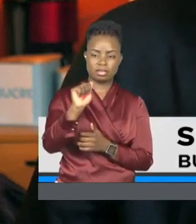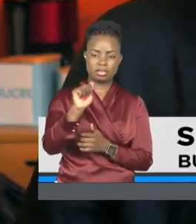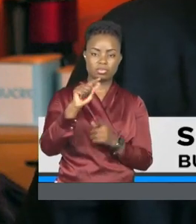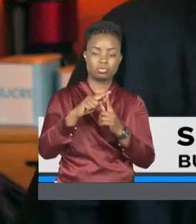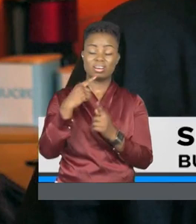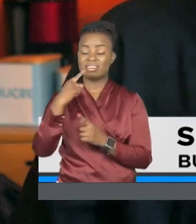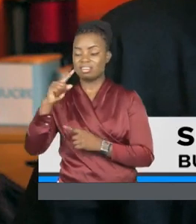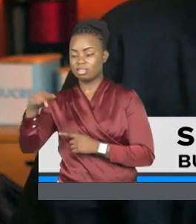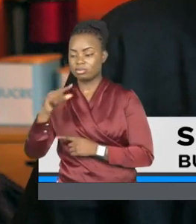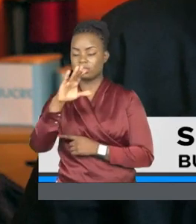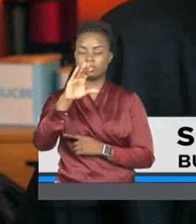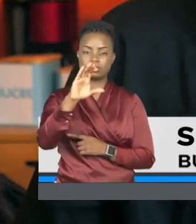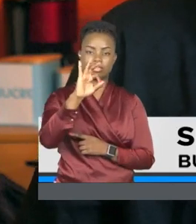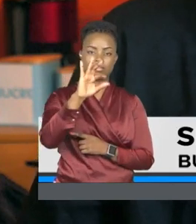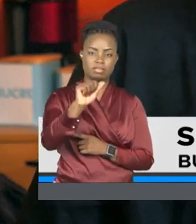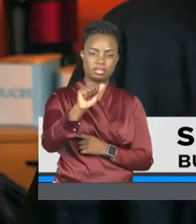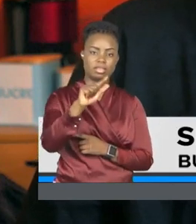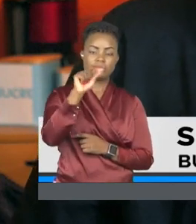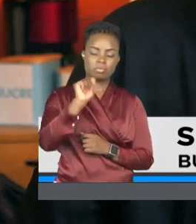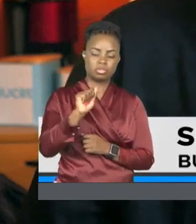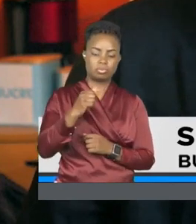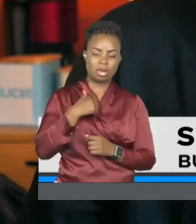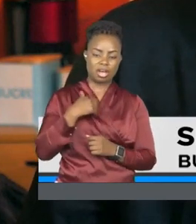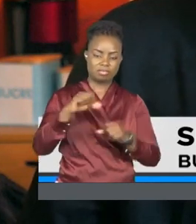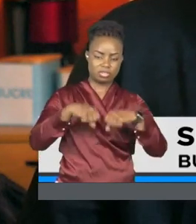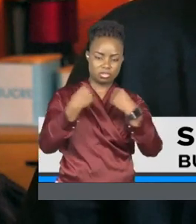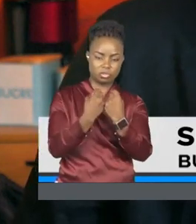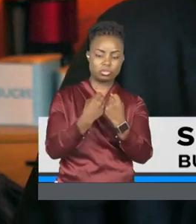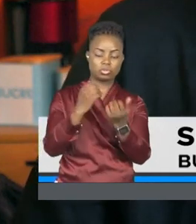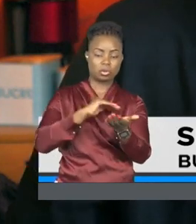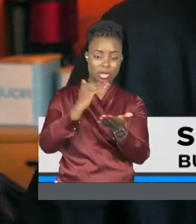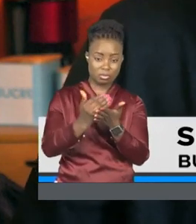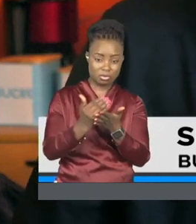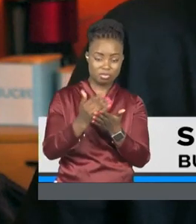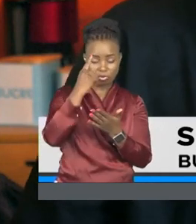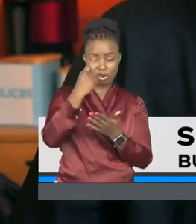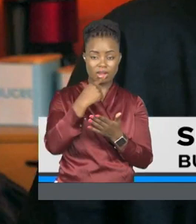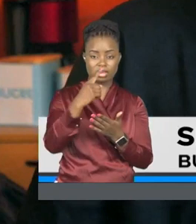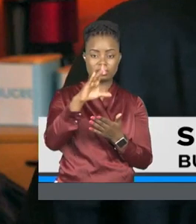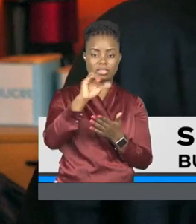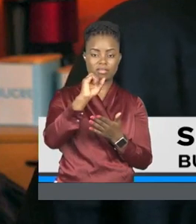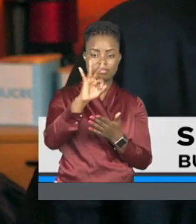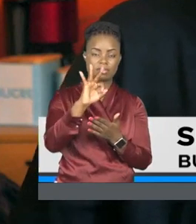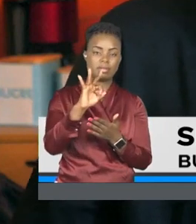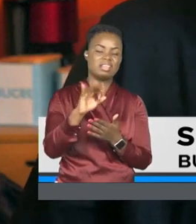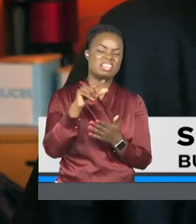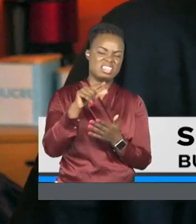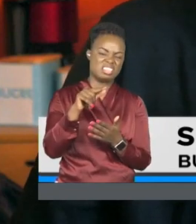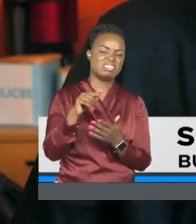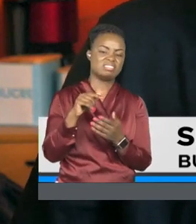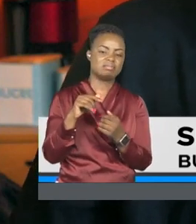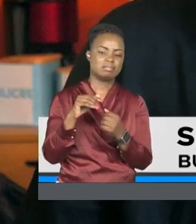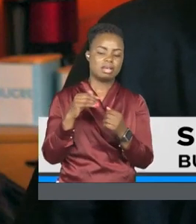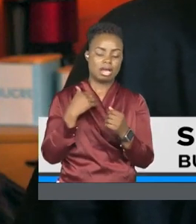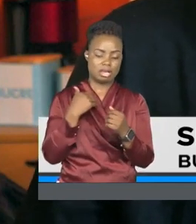CFA francs. You can have a social capital of 100,000 CFA francs. I think that really facilitates the creation of limited